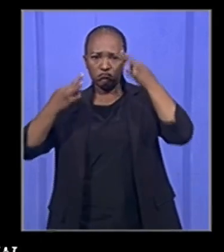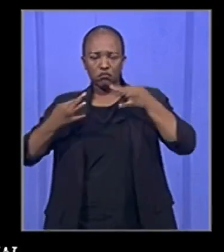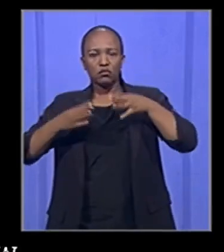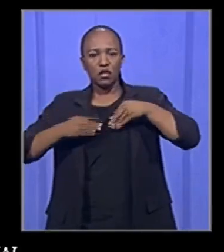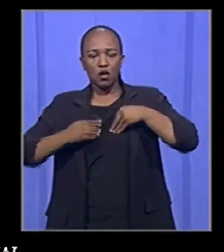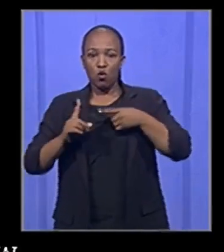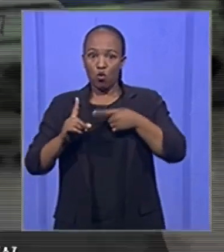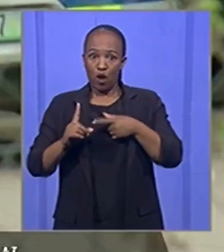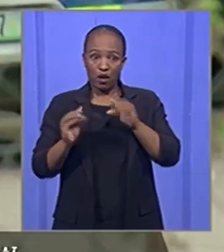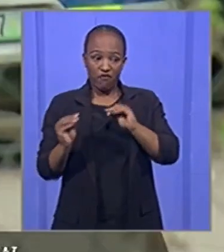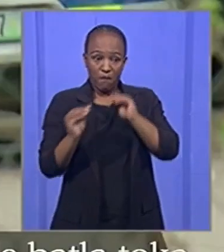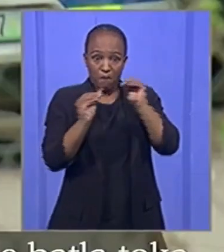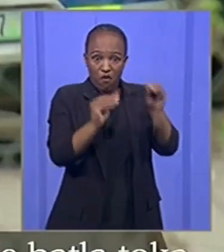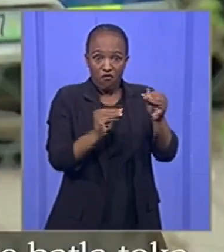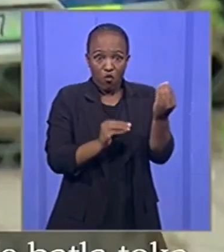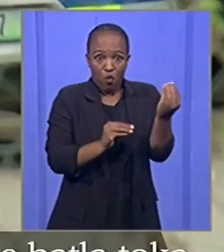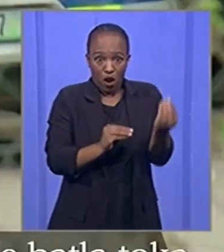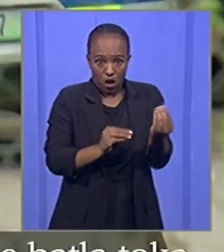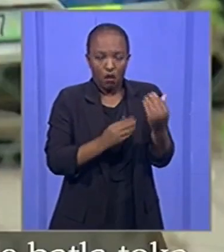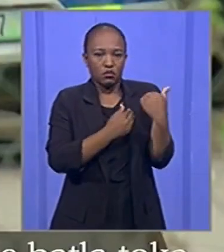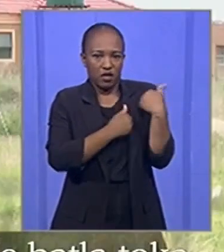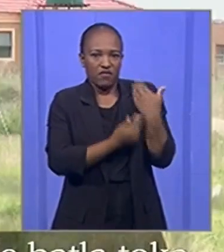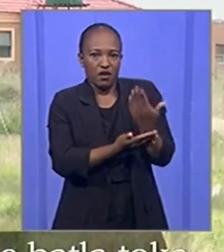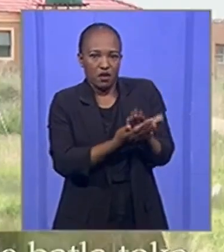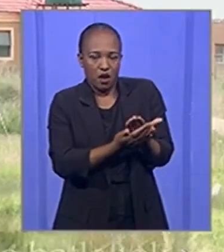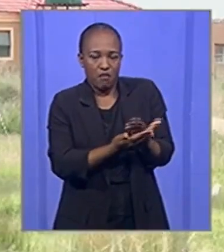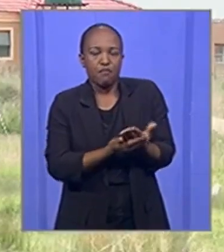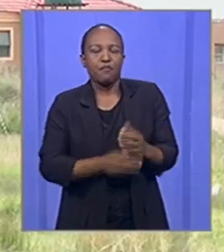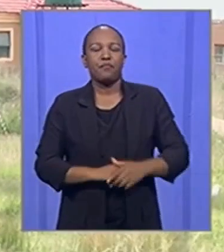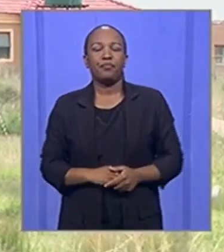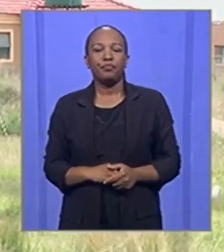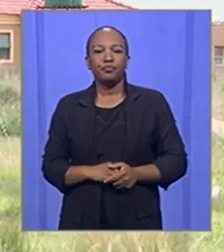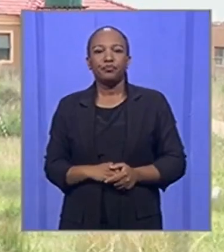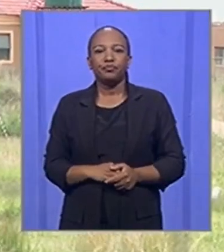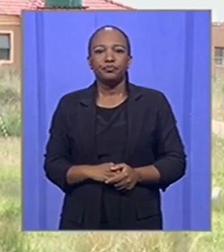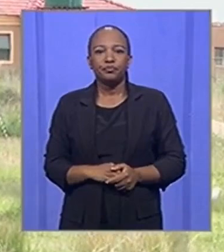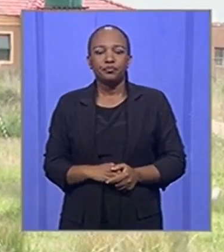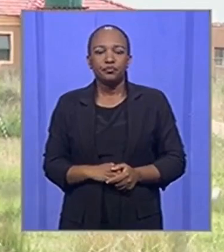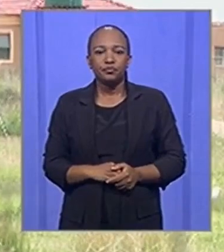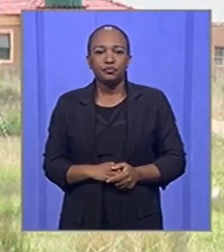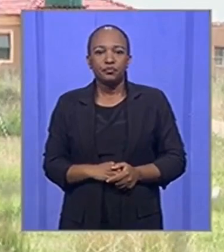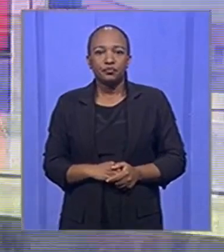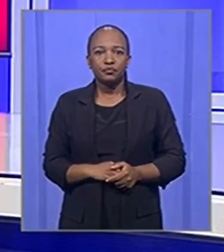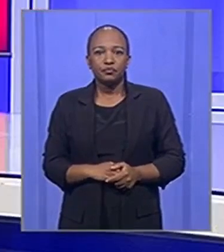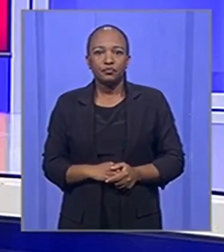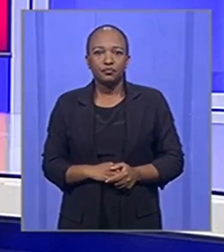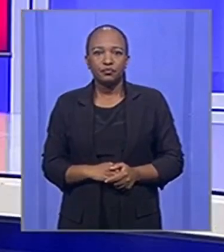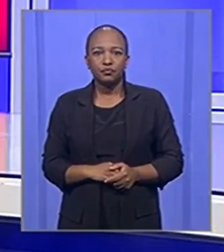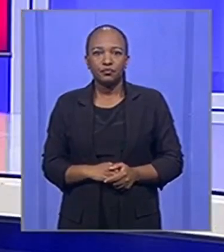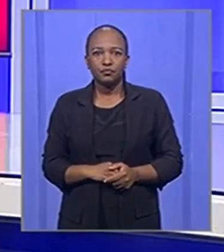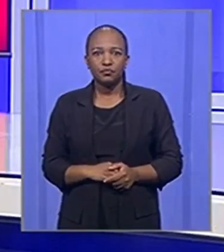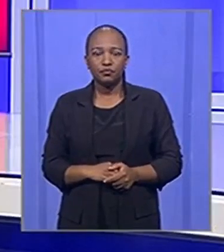of their child's safety. Tsholofelo Mogami wa dikgang tsa SABC Mahikeng.